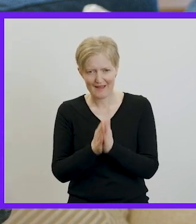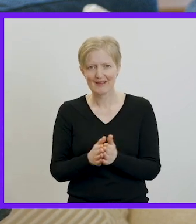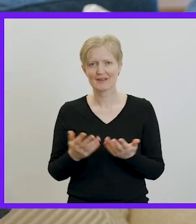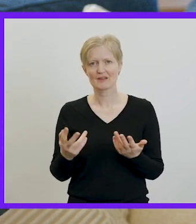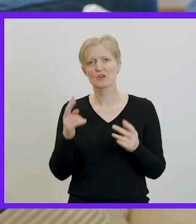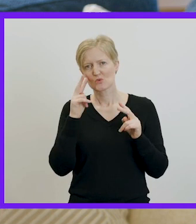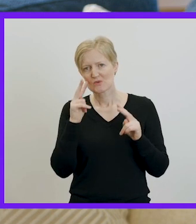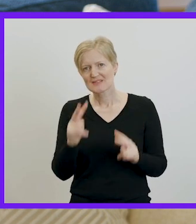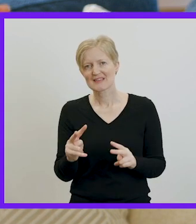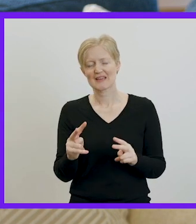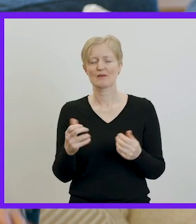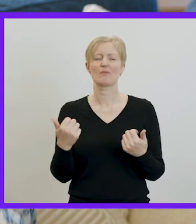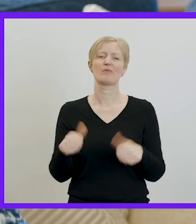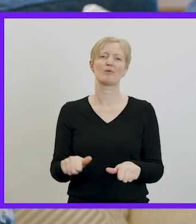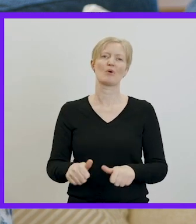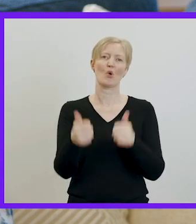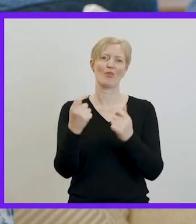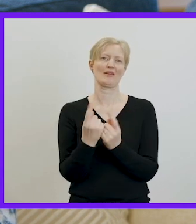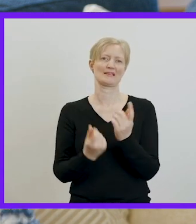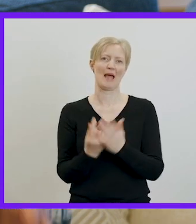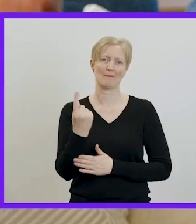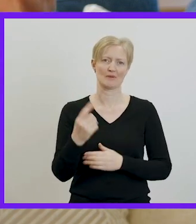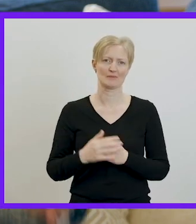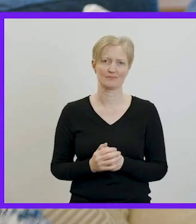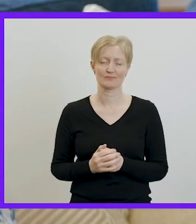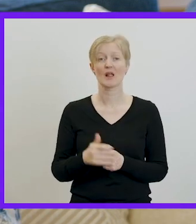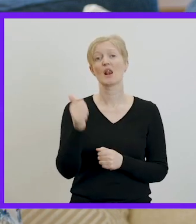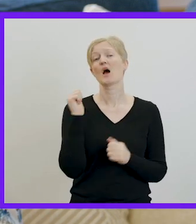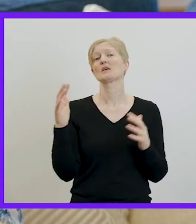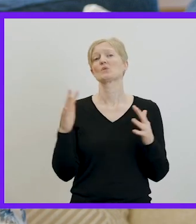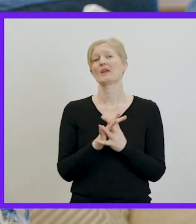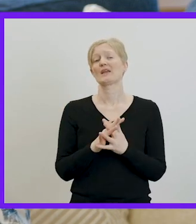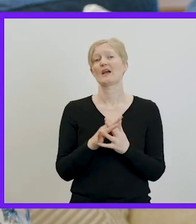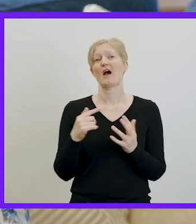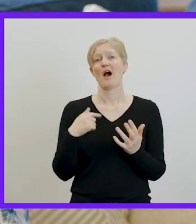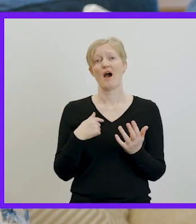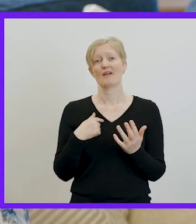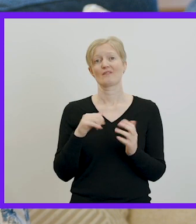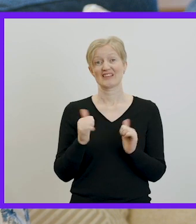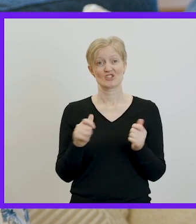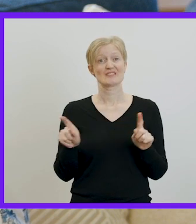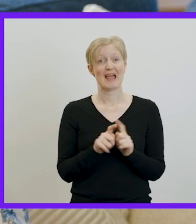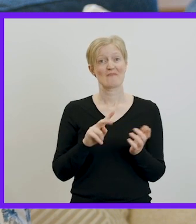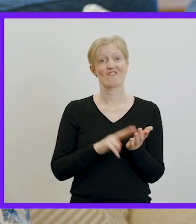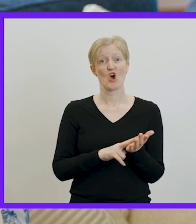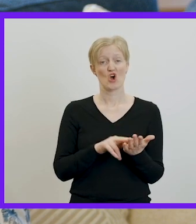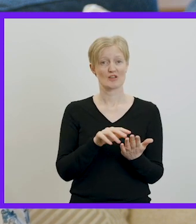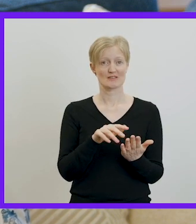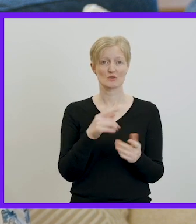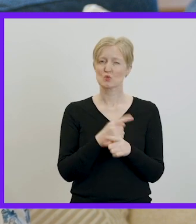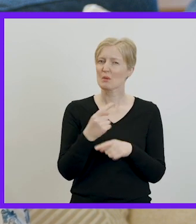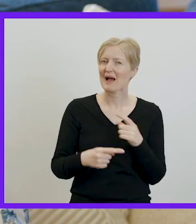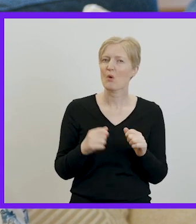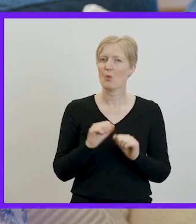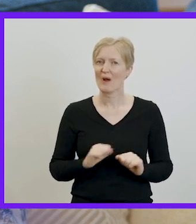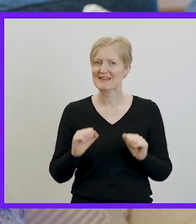situation, you see the harvest at the other end. The verse I ended on last week is the verse I end with this week. It talks